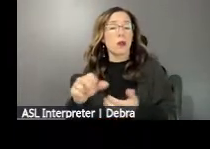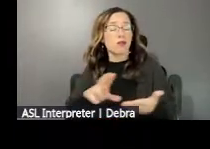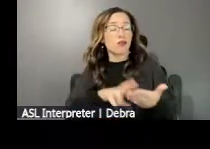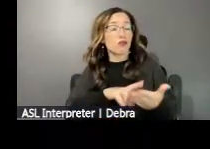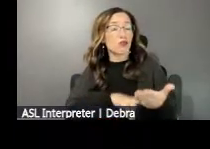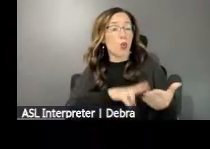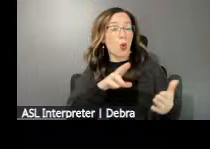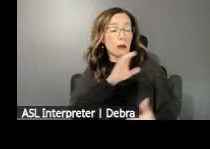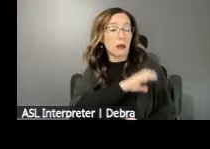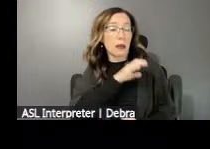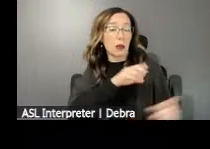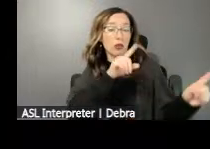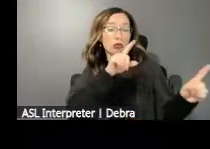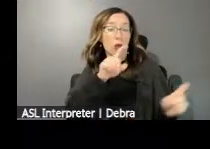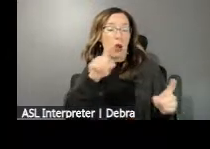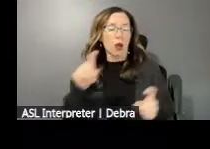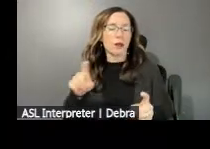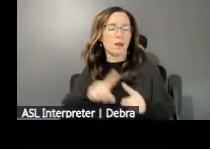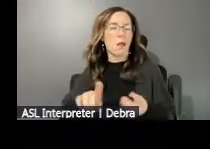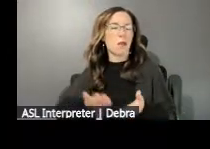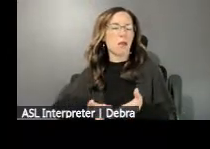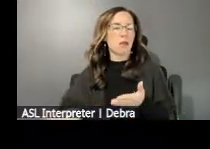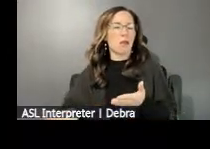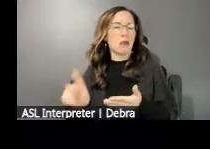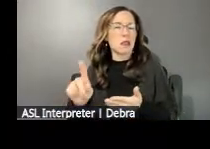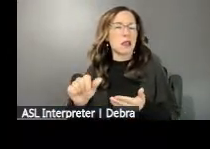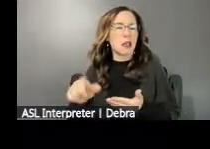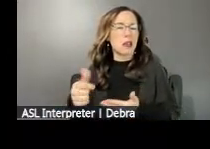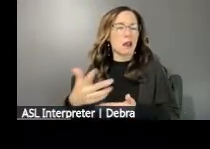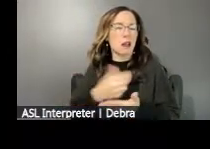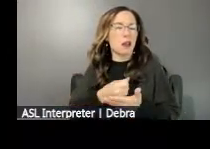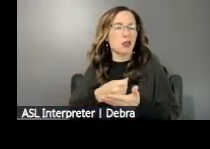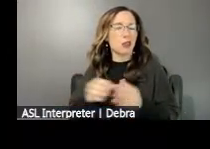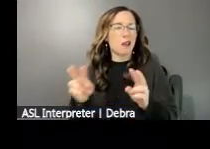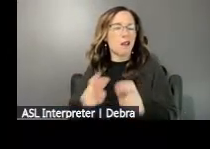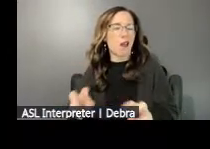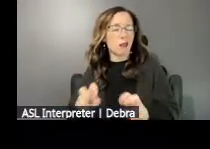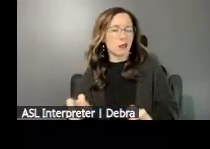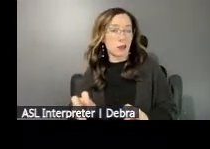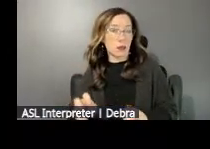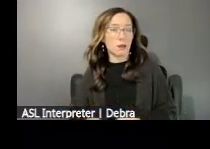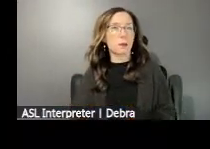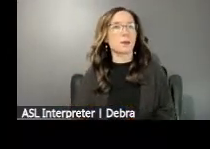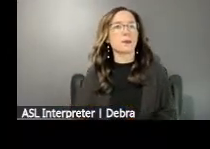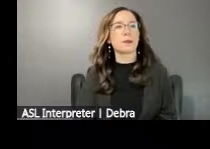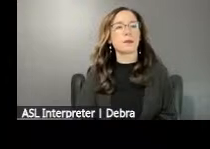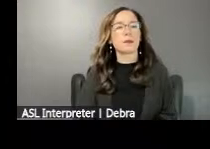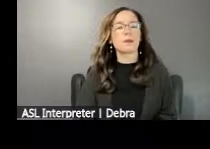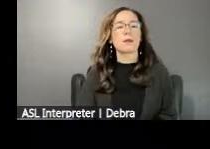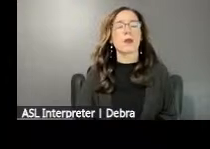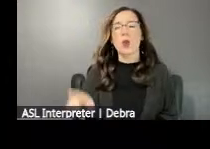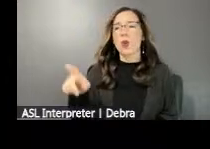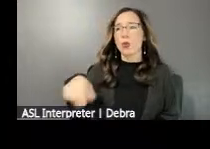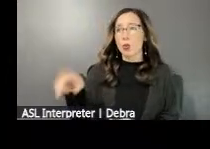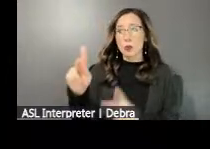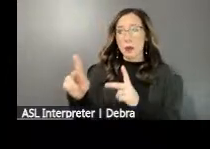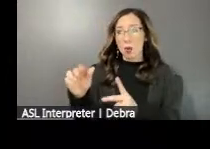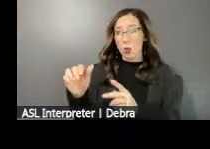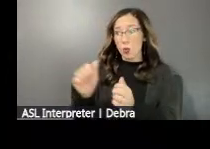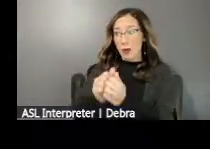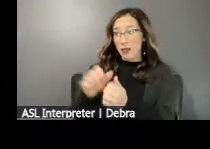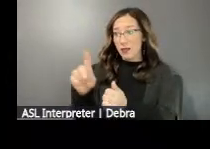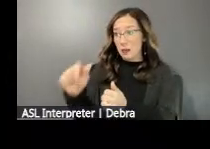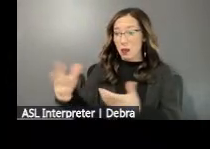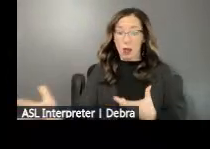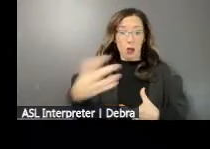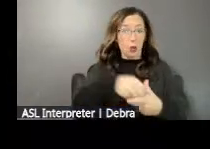trials, they're often excluded from data collection and analysis. The inclusion of people with disabilities is essential